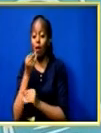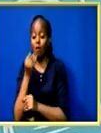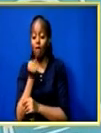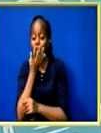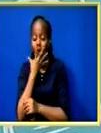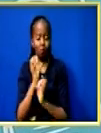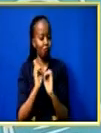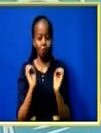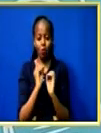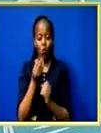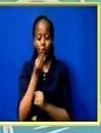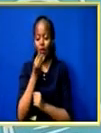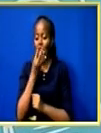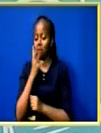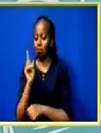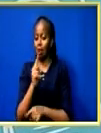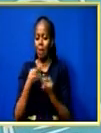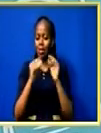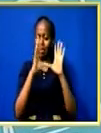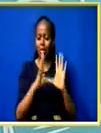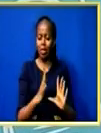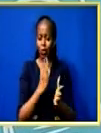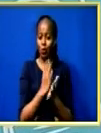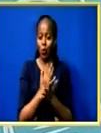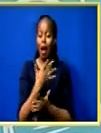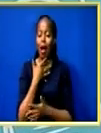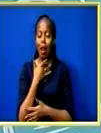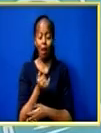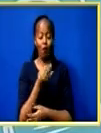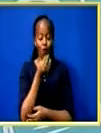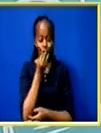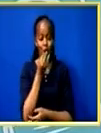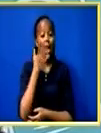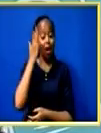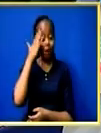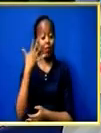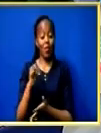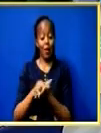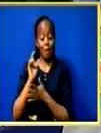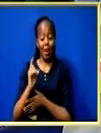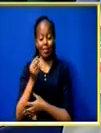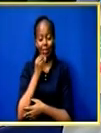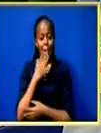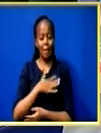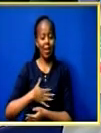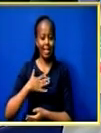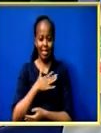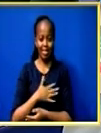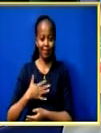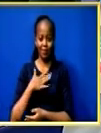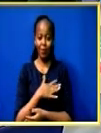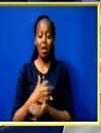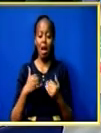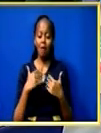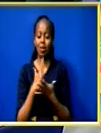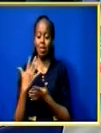not going to eat flowers. But Malimu, of course, because I love food, I know the things that should be eaten. Please. There's some